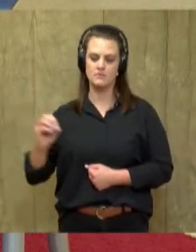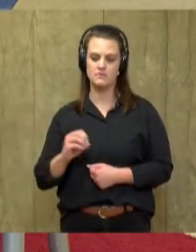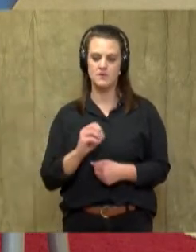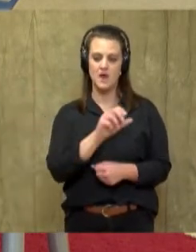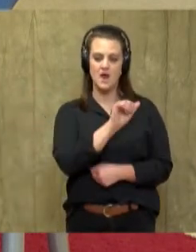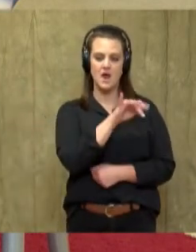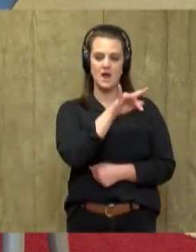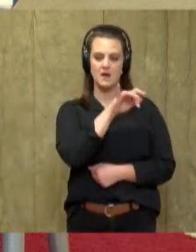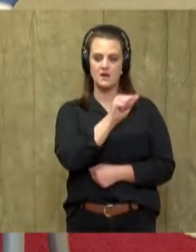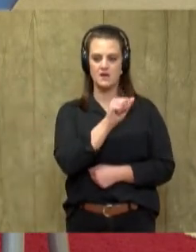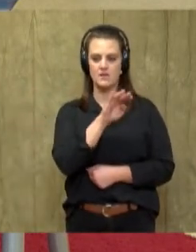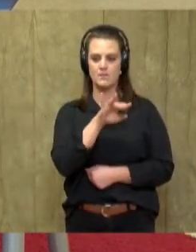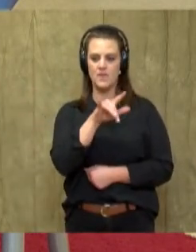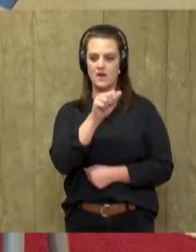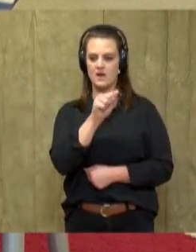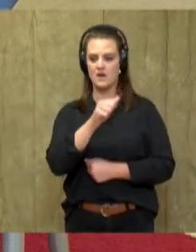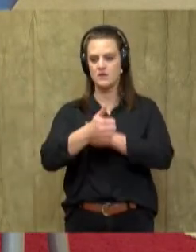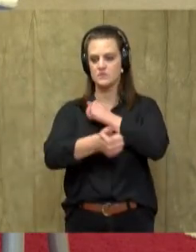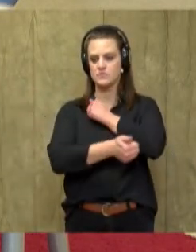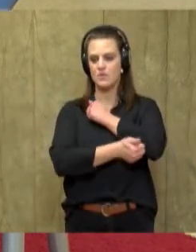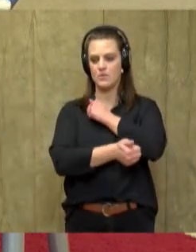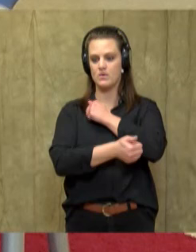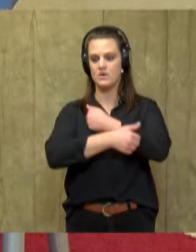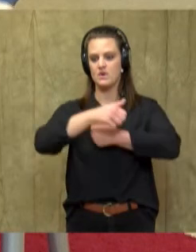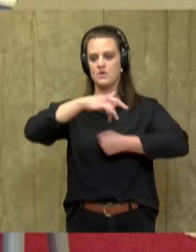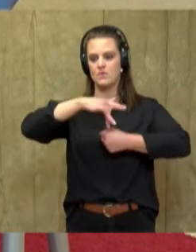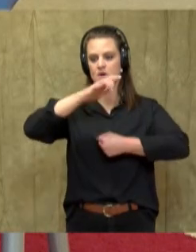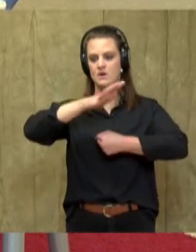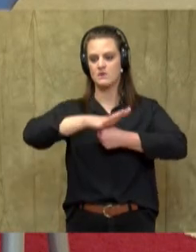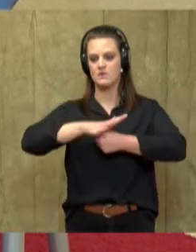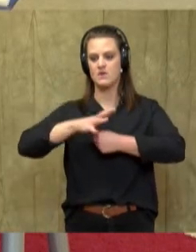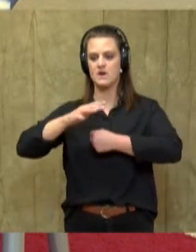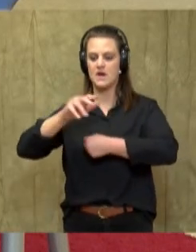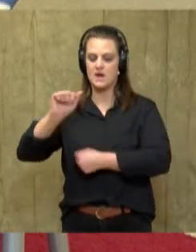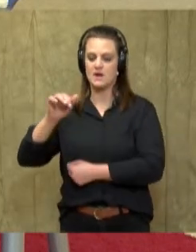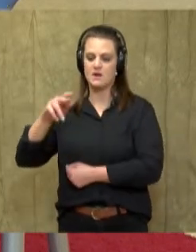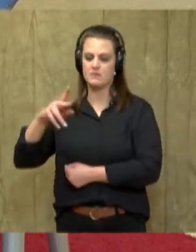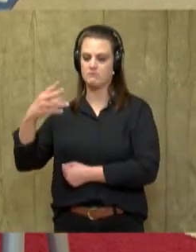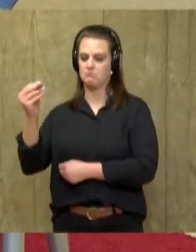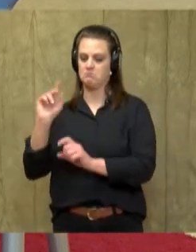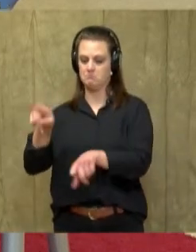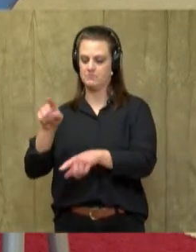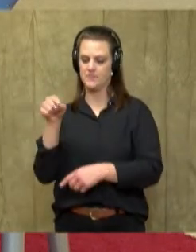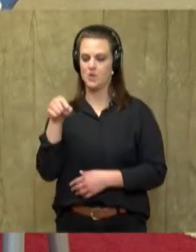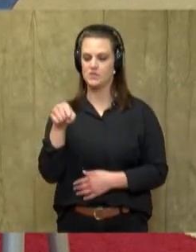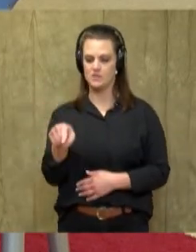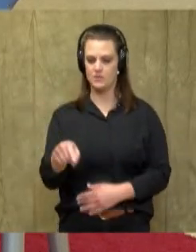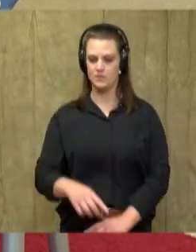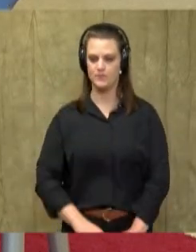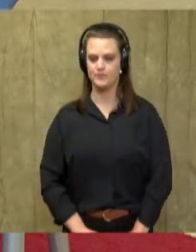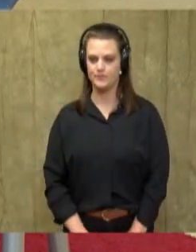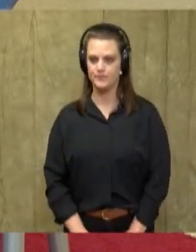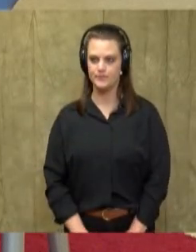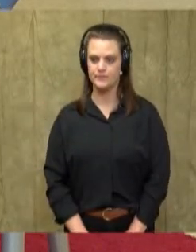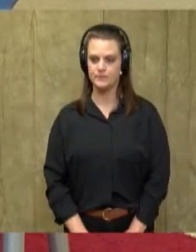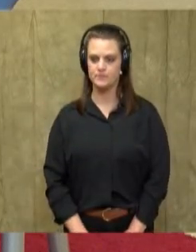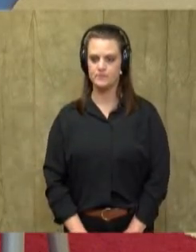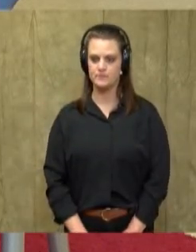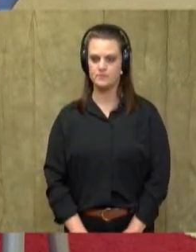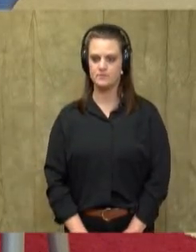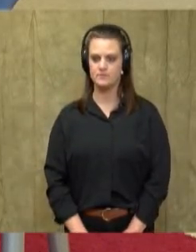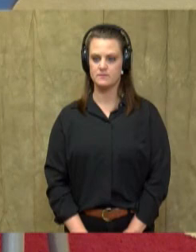boo. Acca, bacca, soda cracker. Out goes you.